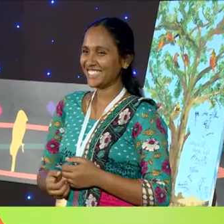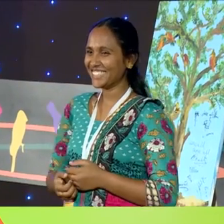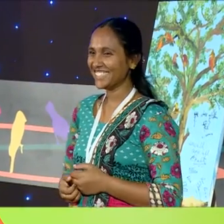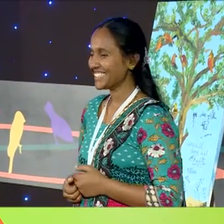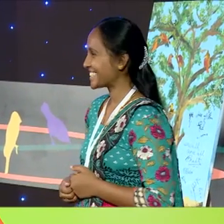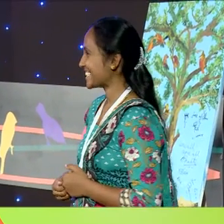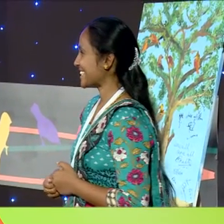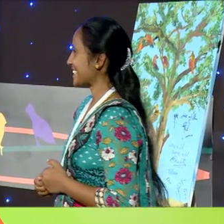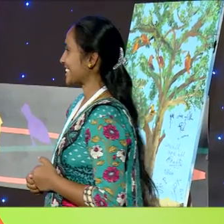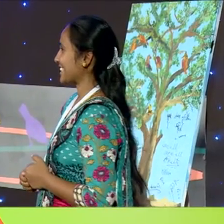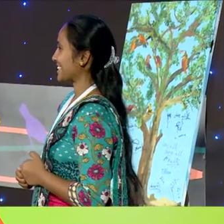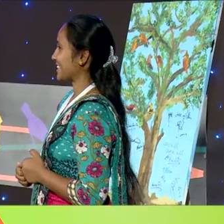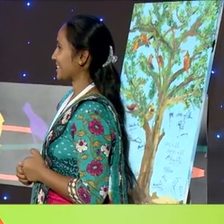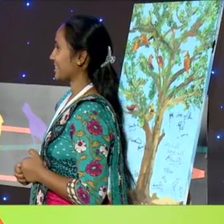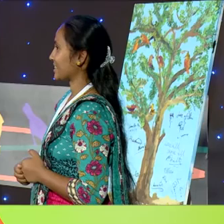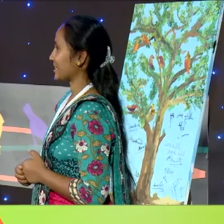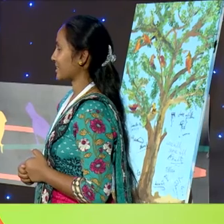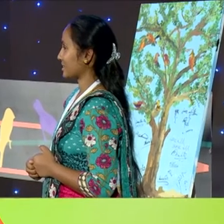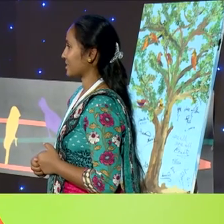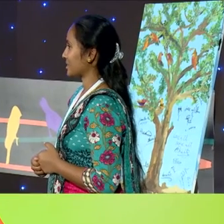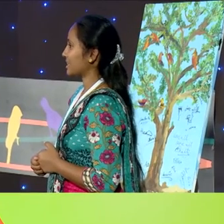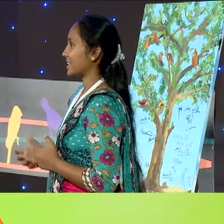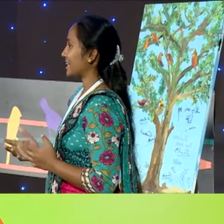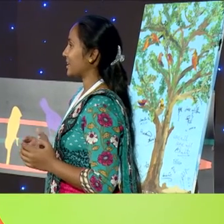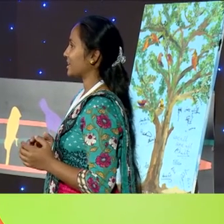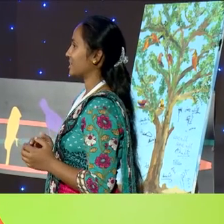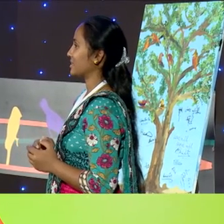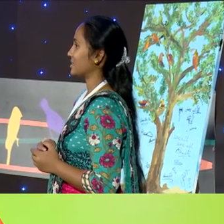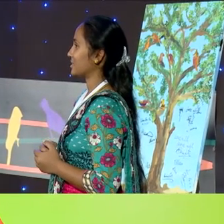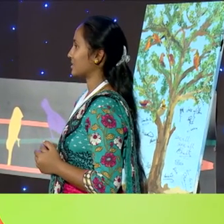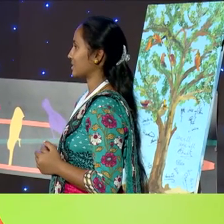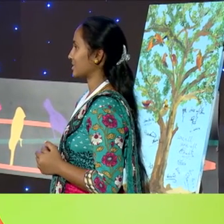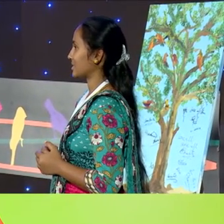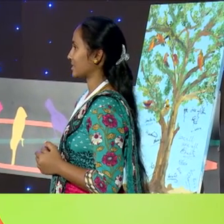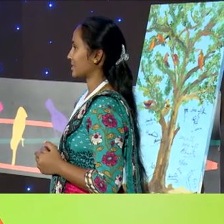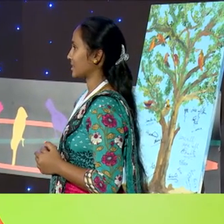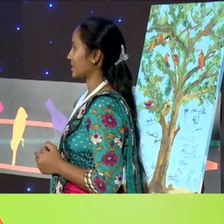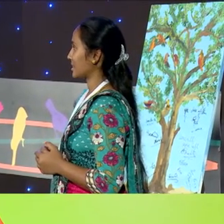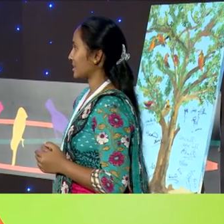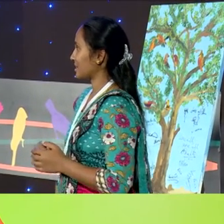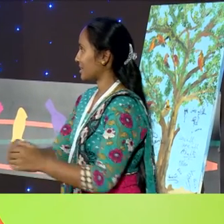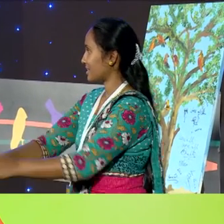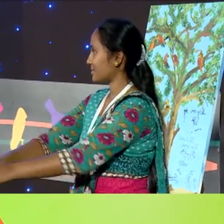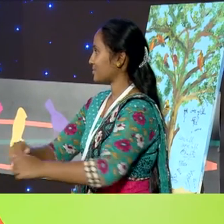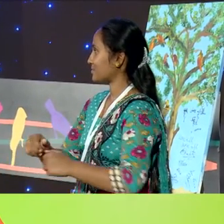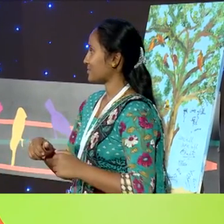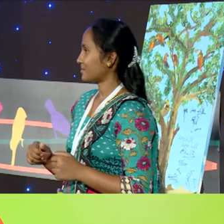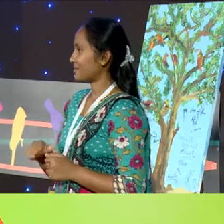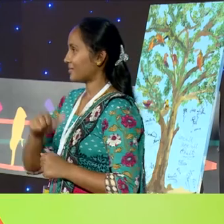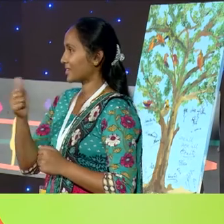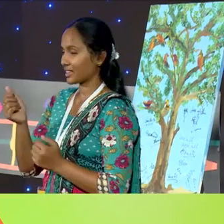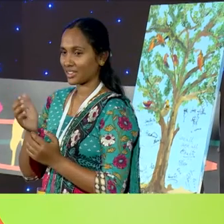off, and then you, in your mind, you travel to another place, another time, another